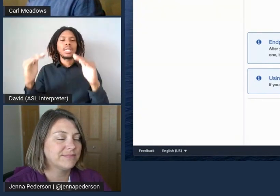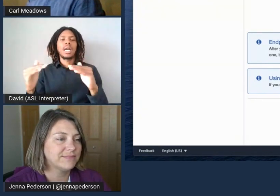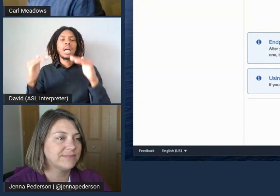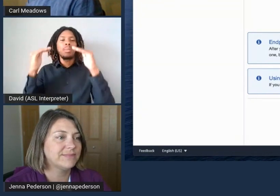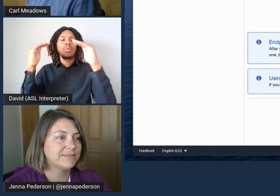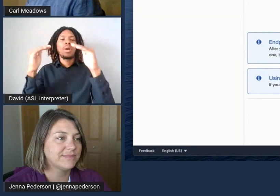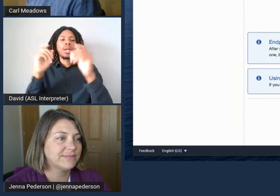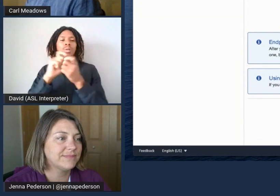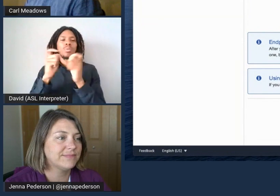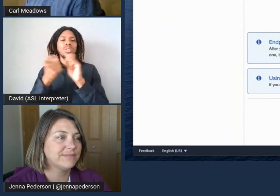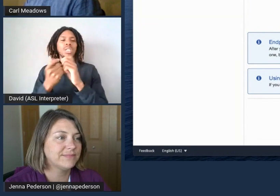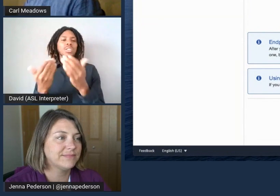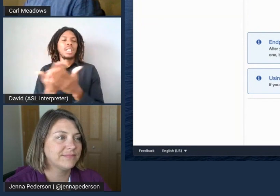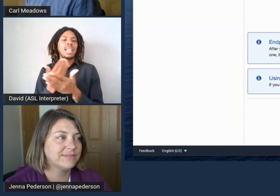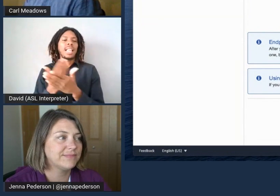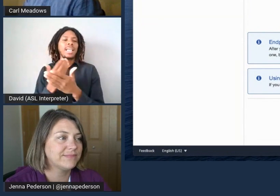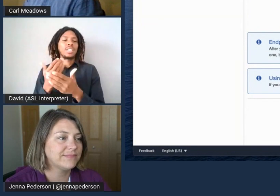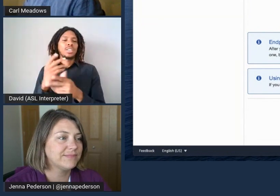version.